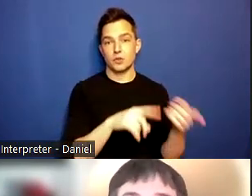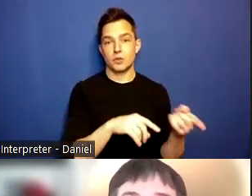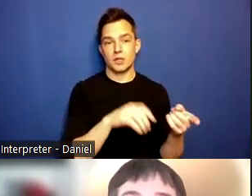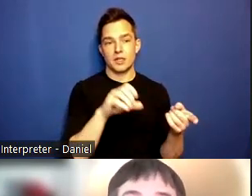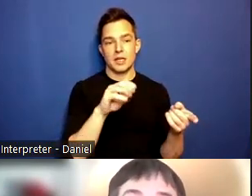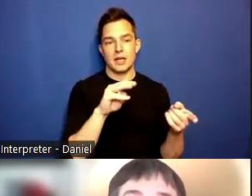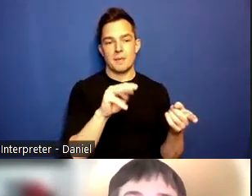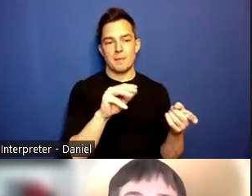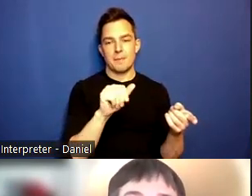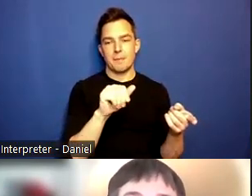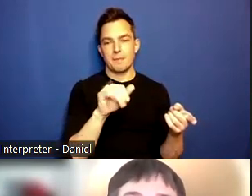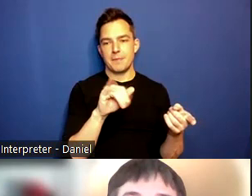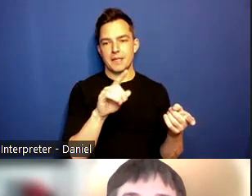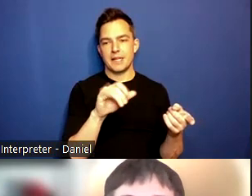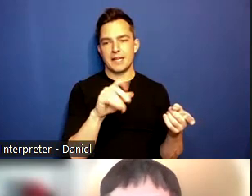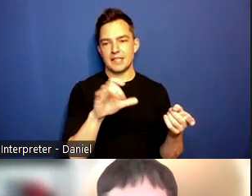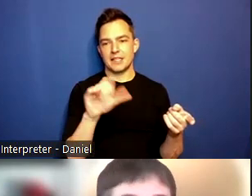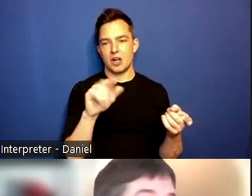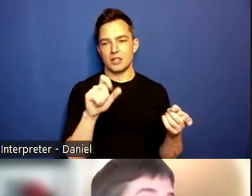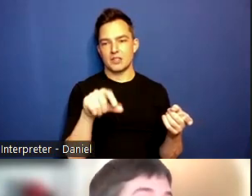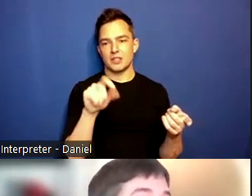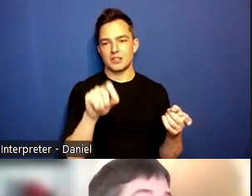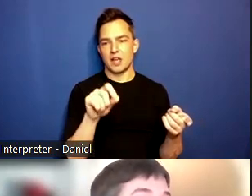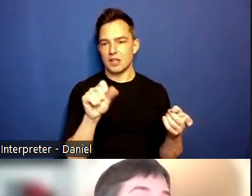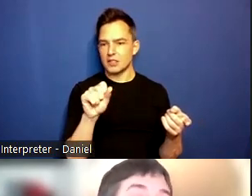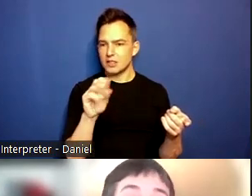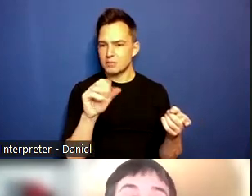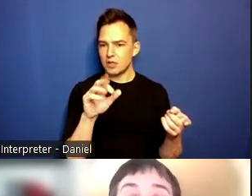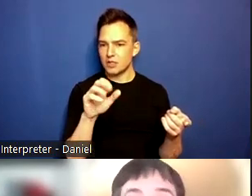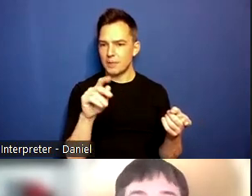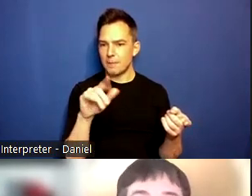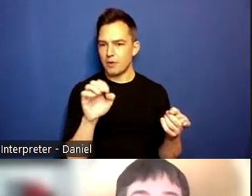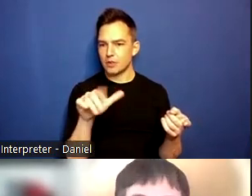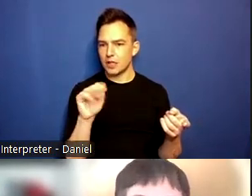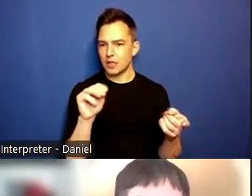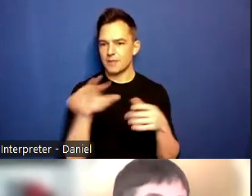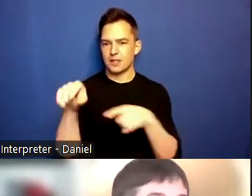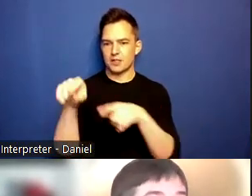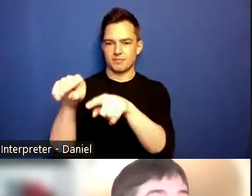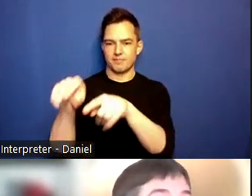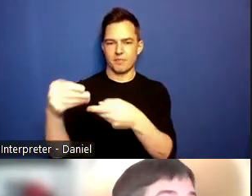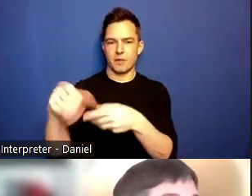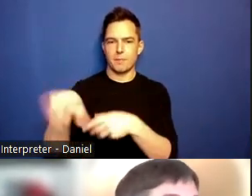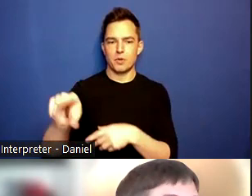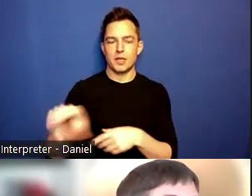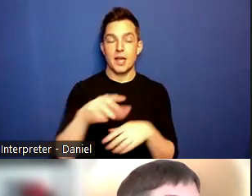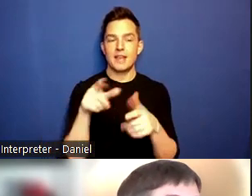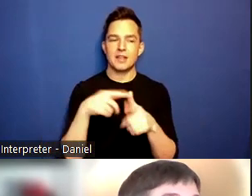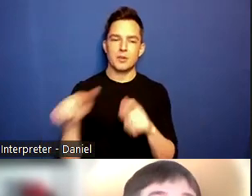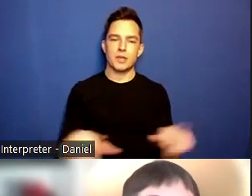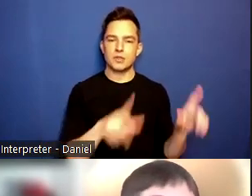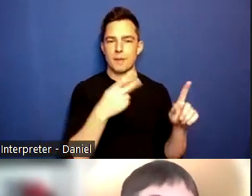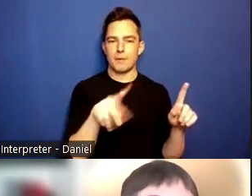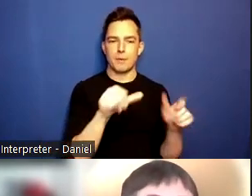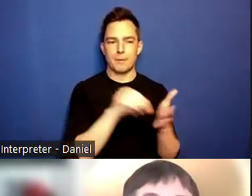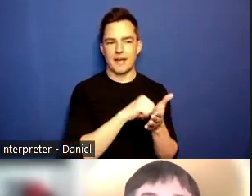midatlanticarts.smartsimple.com. The link is going in the chat now. And from there, you'll be on that purple page that we were just visiting. Once